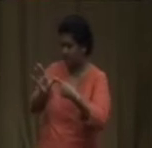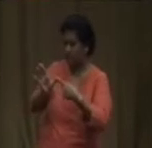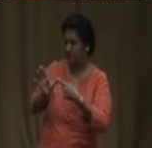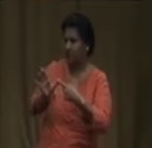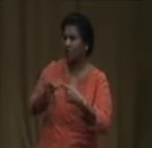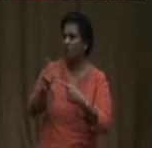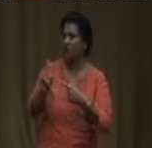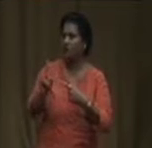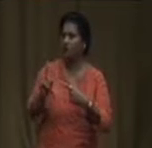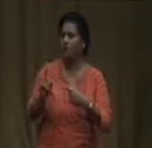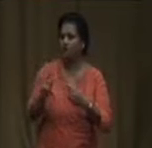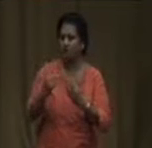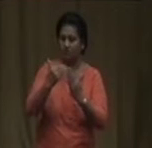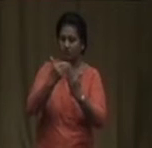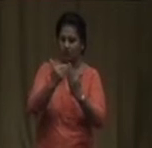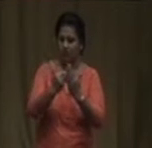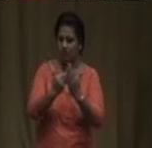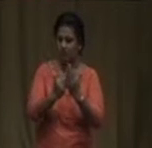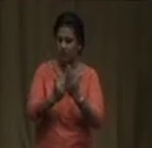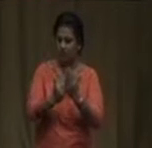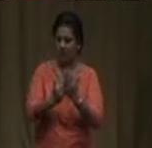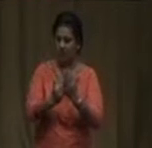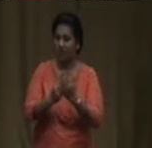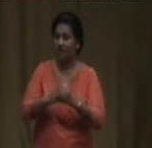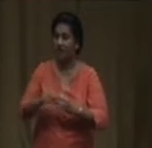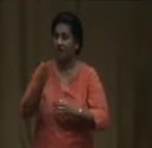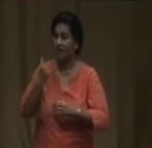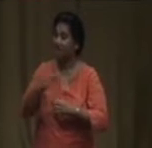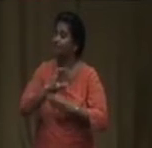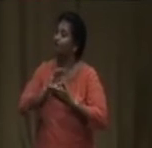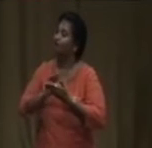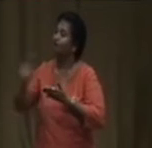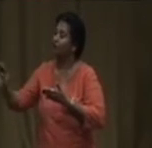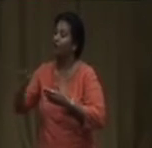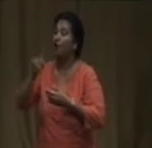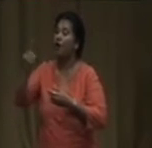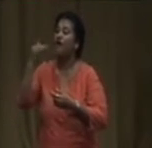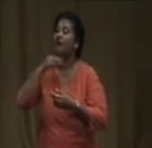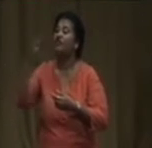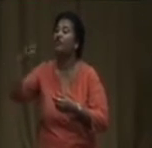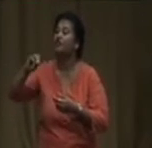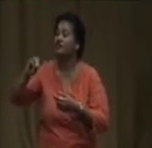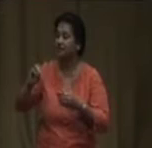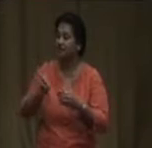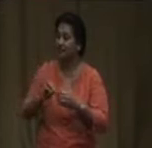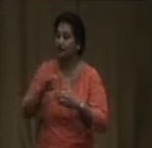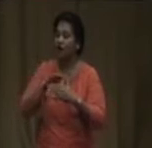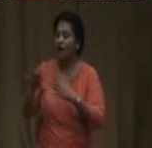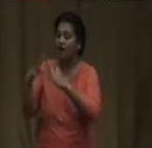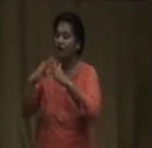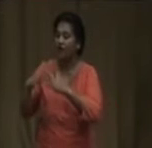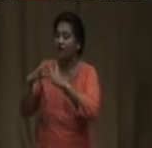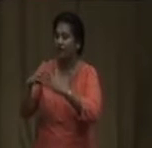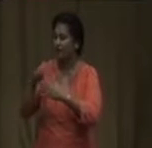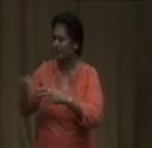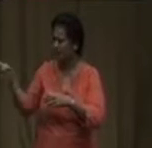was an order form to send them $150 for a single license. I wrote